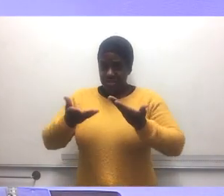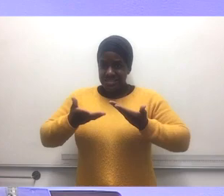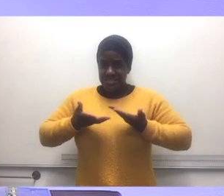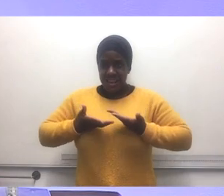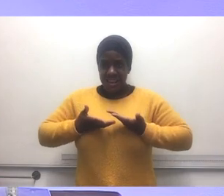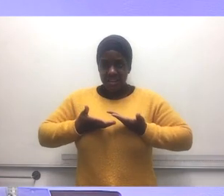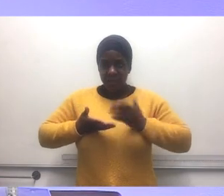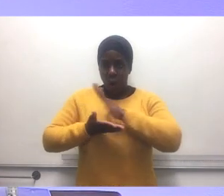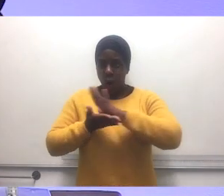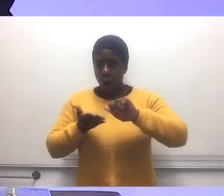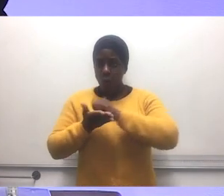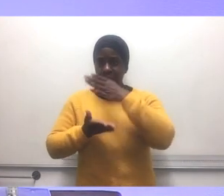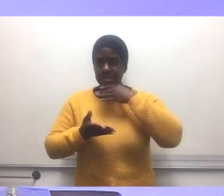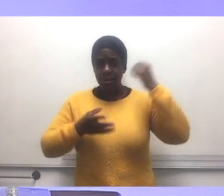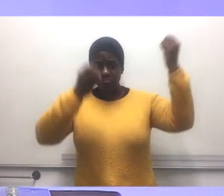Spirit upon them.